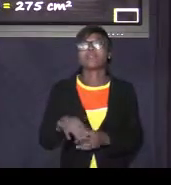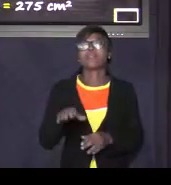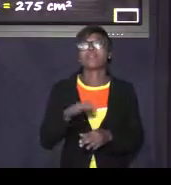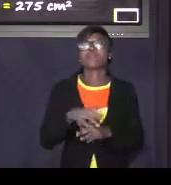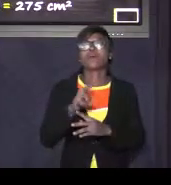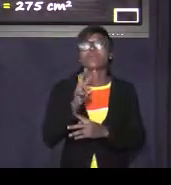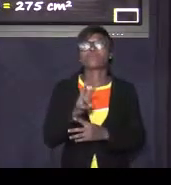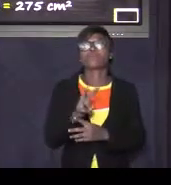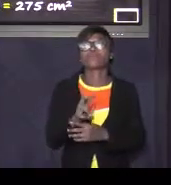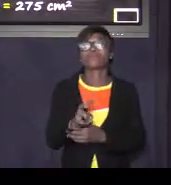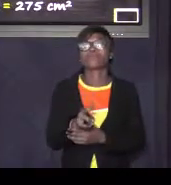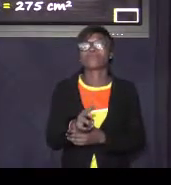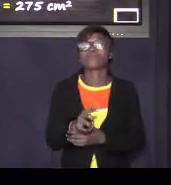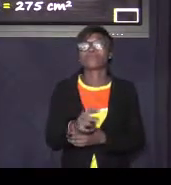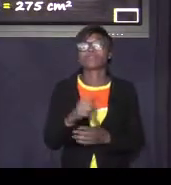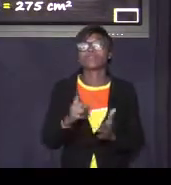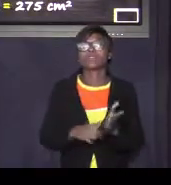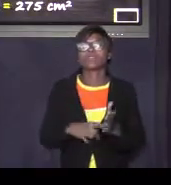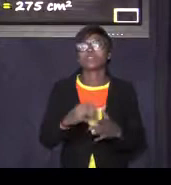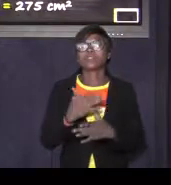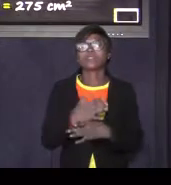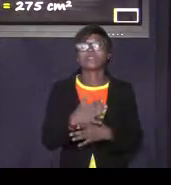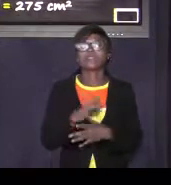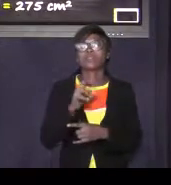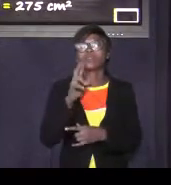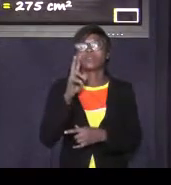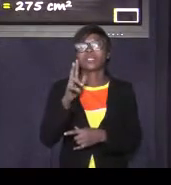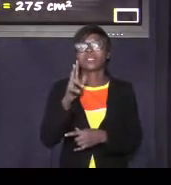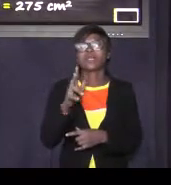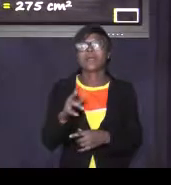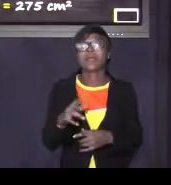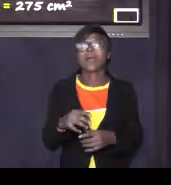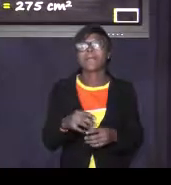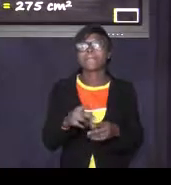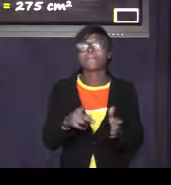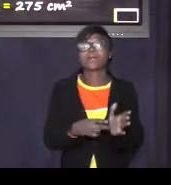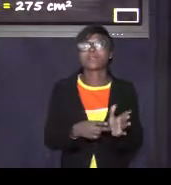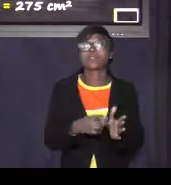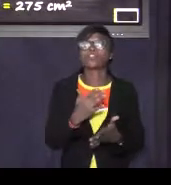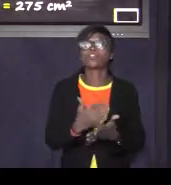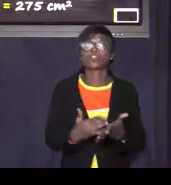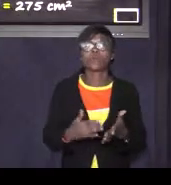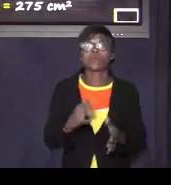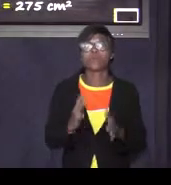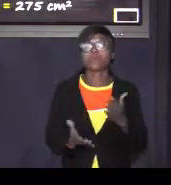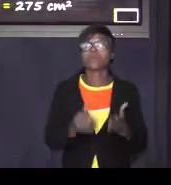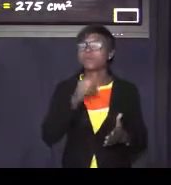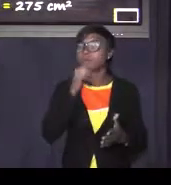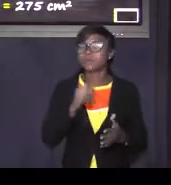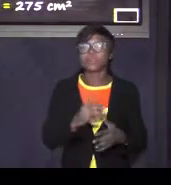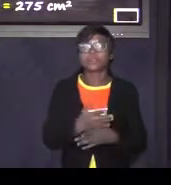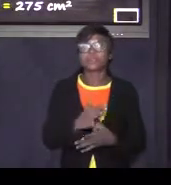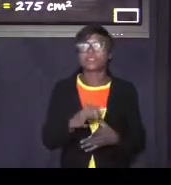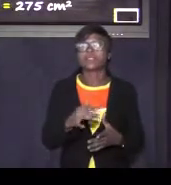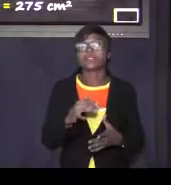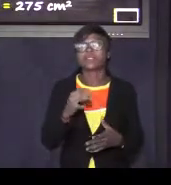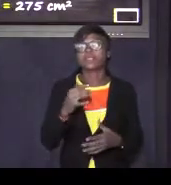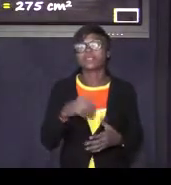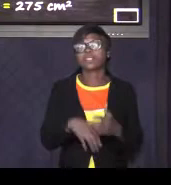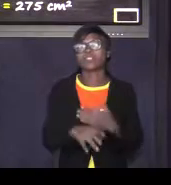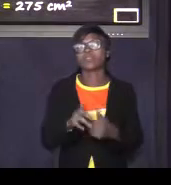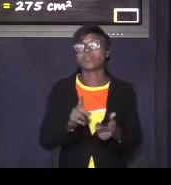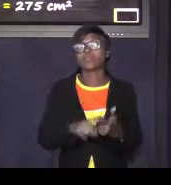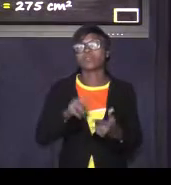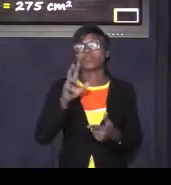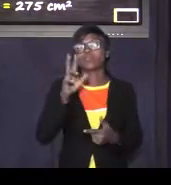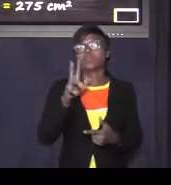shape. Now, this one was divided into 3 parts and into rectangles. Another one may not be divided into rectangles. It may not even be 3